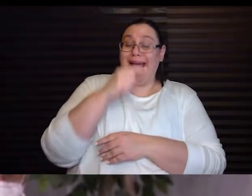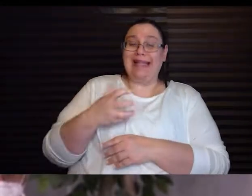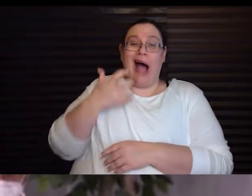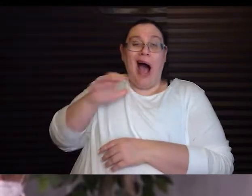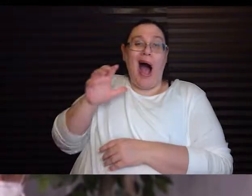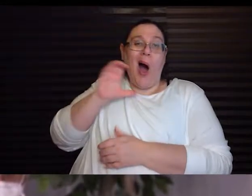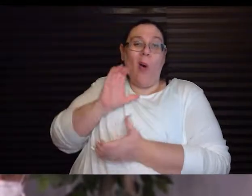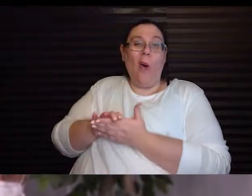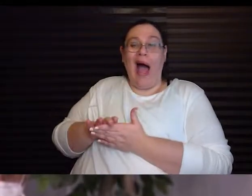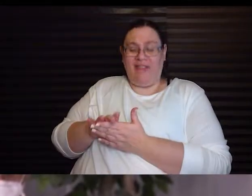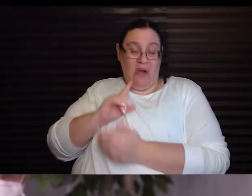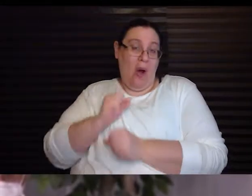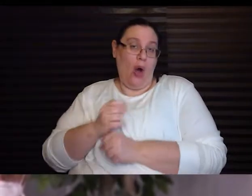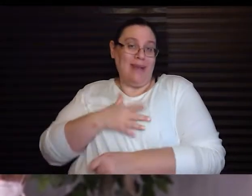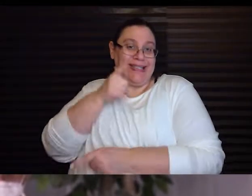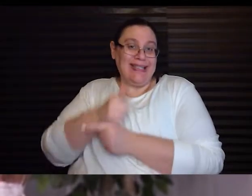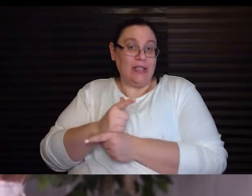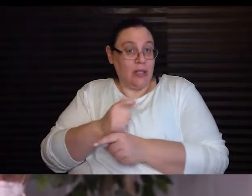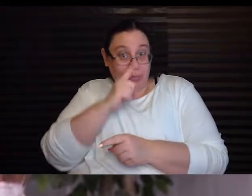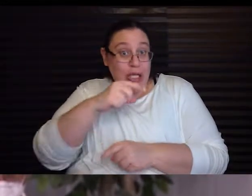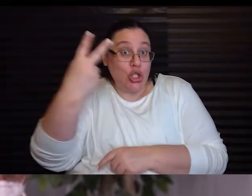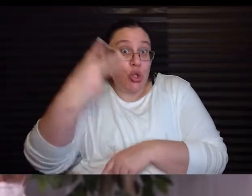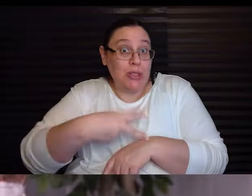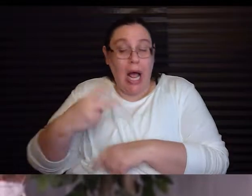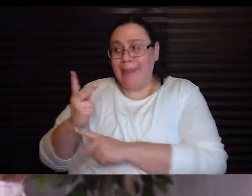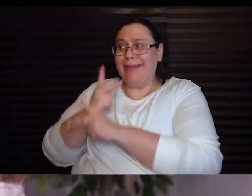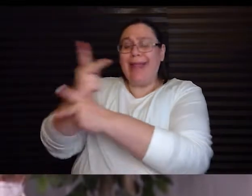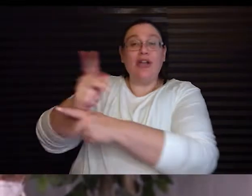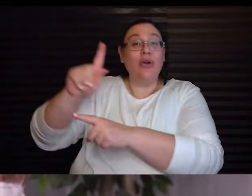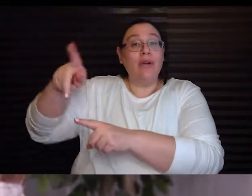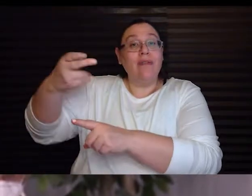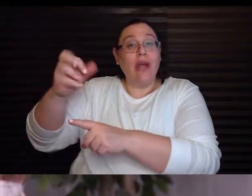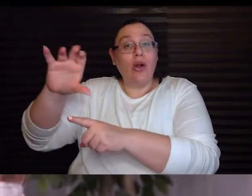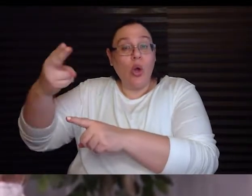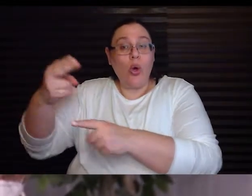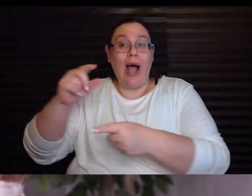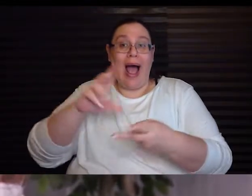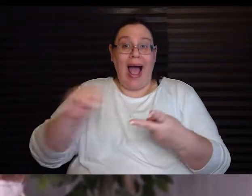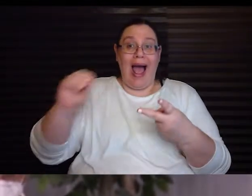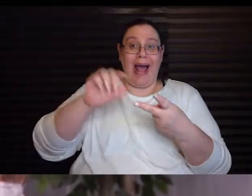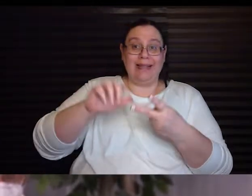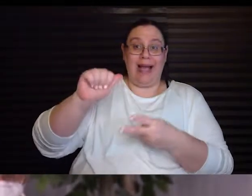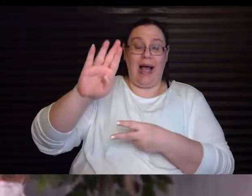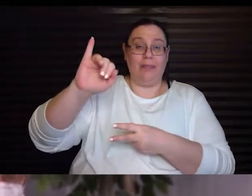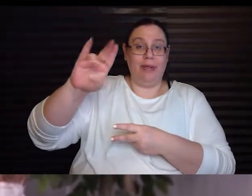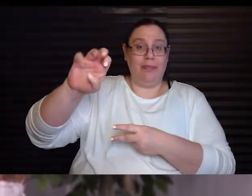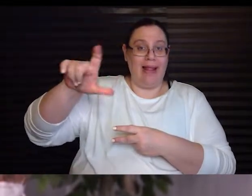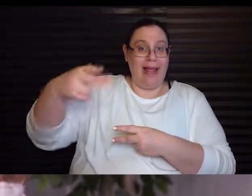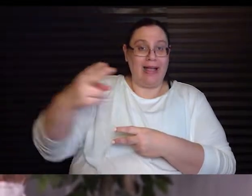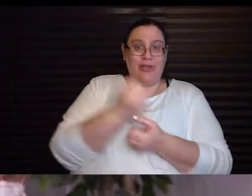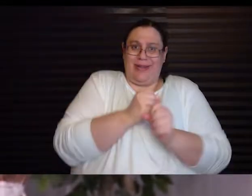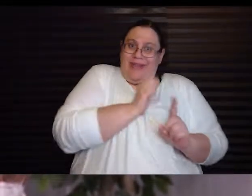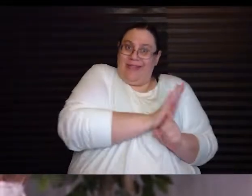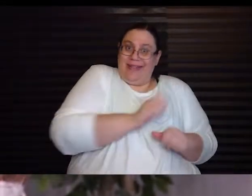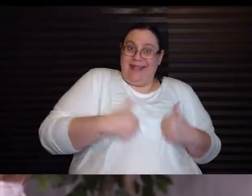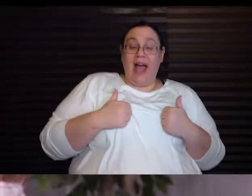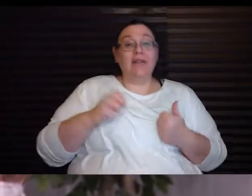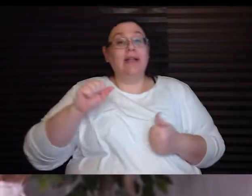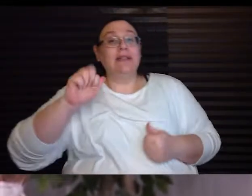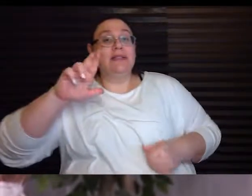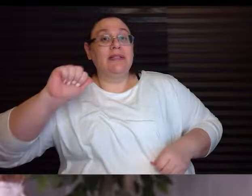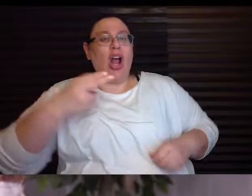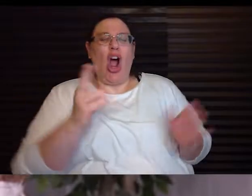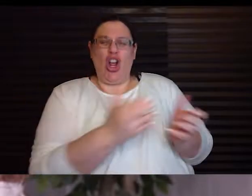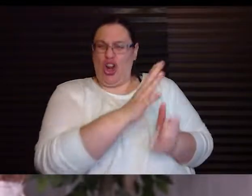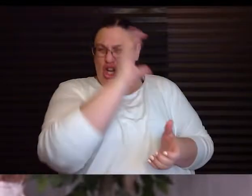hot wife is his sister twice, lending her to Pharaoh and Avimelech in order to save his own life. Sarah